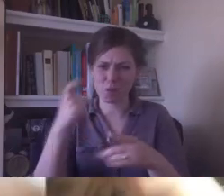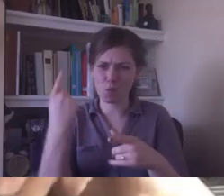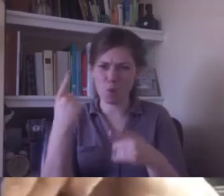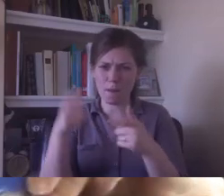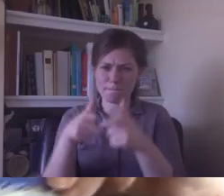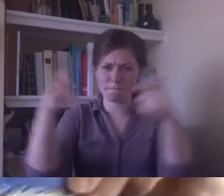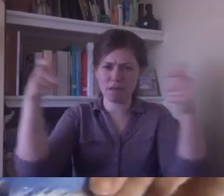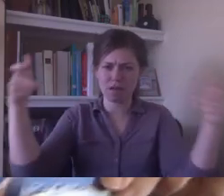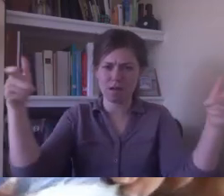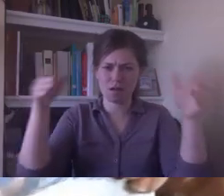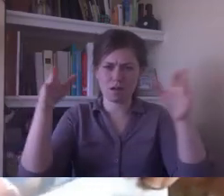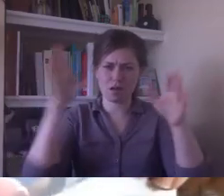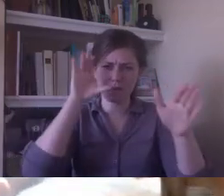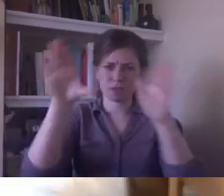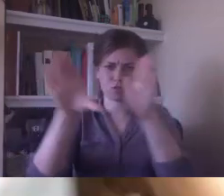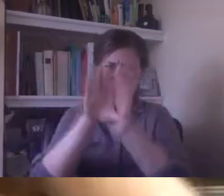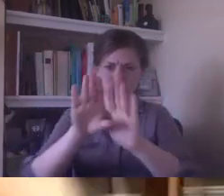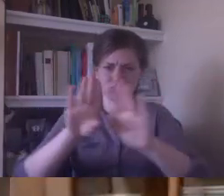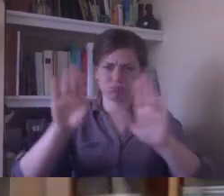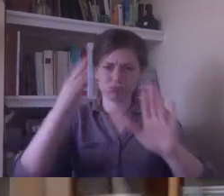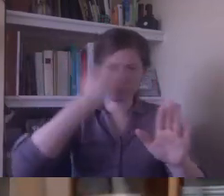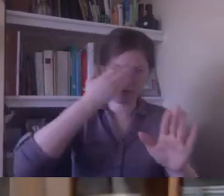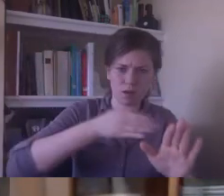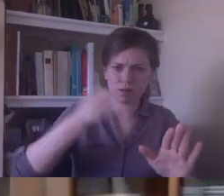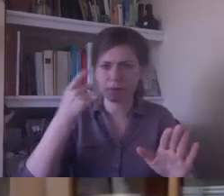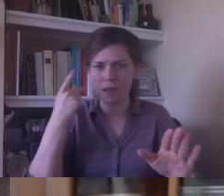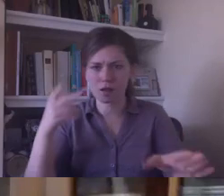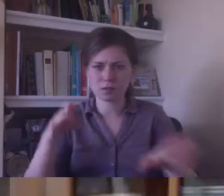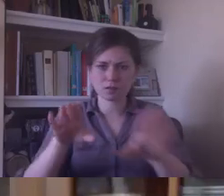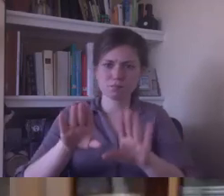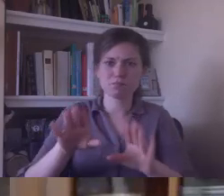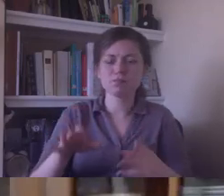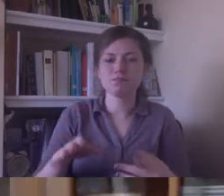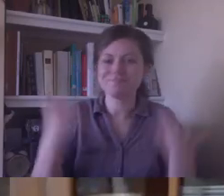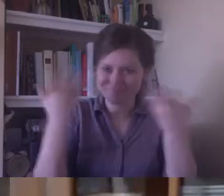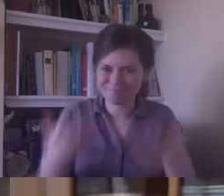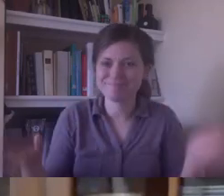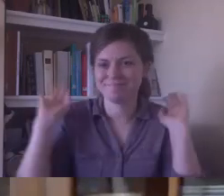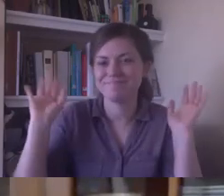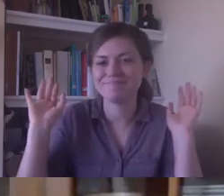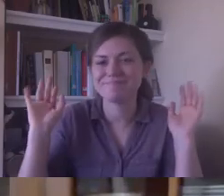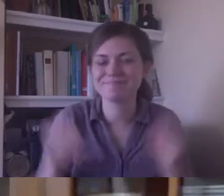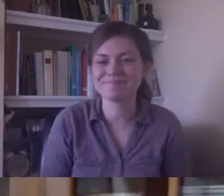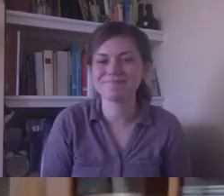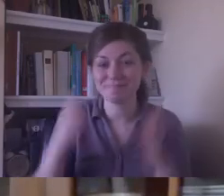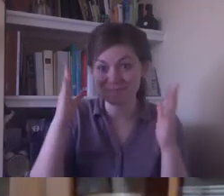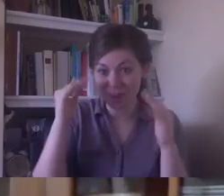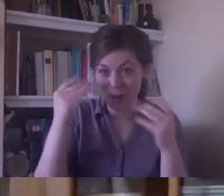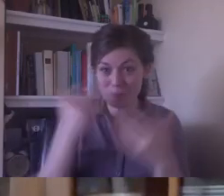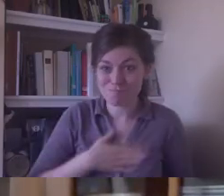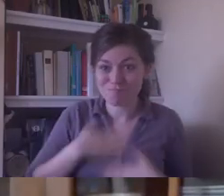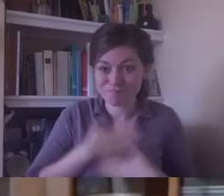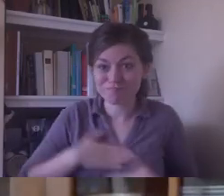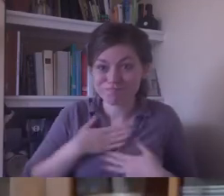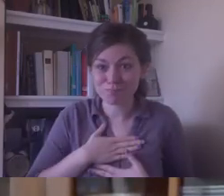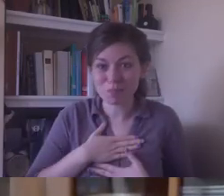I love. It's one big scene. I love that. The end. I hope you like that story. I hope you like